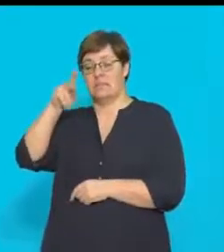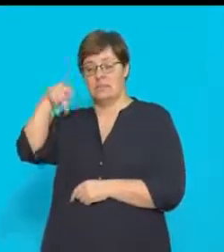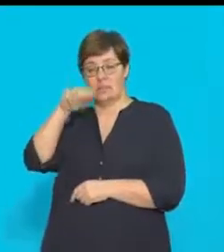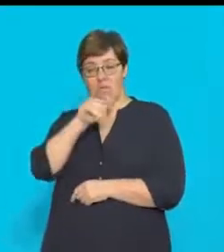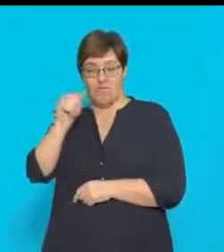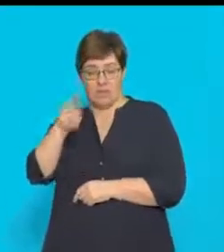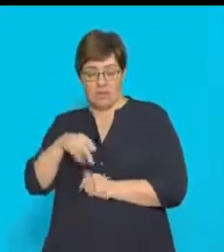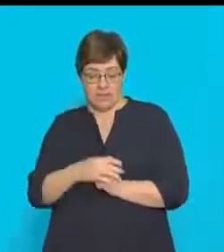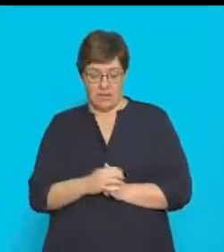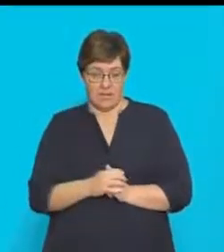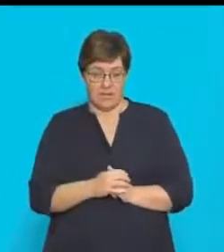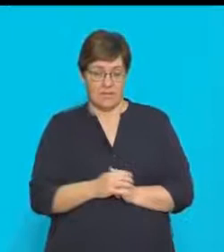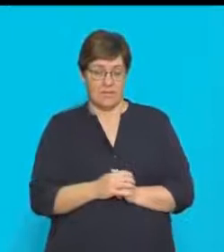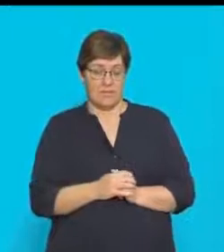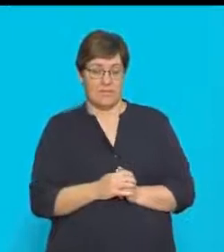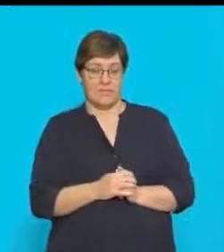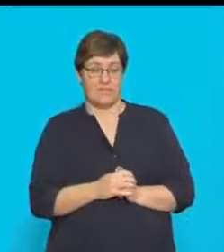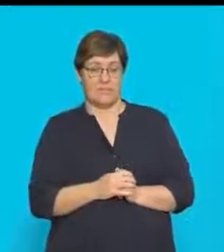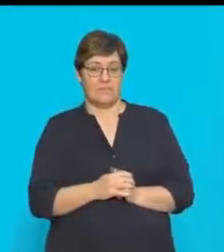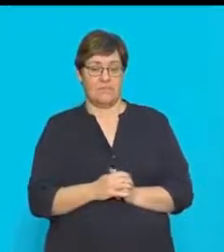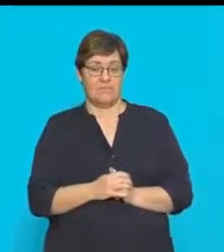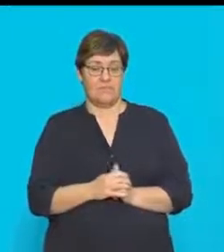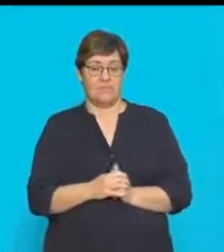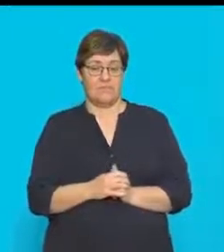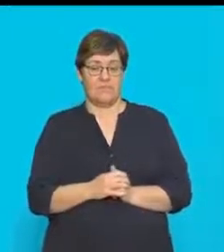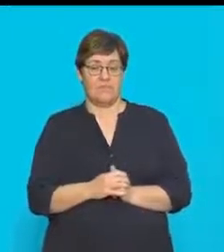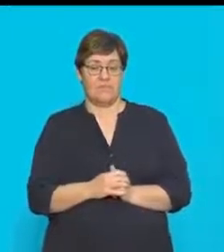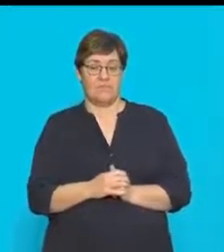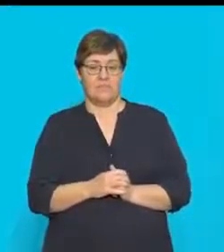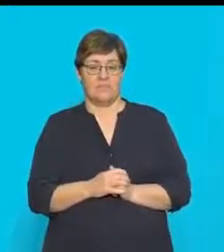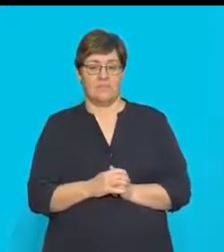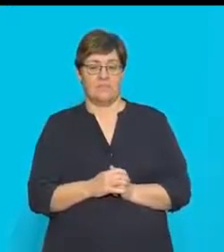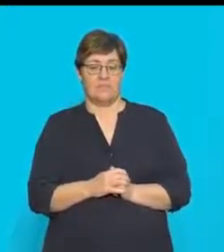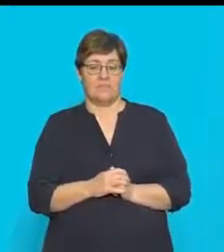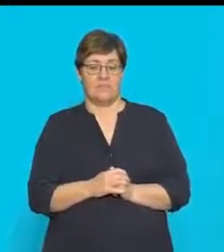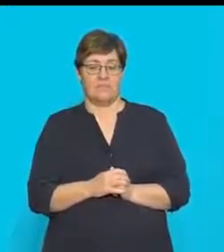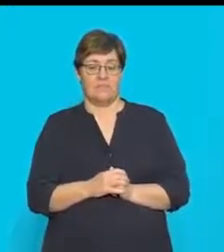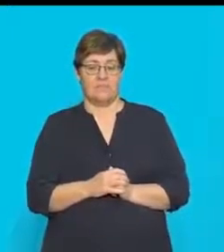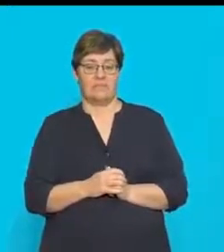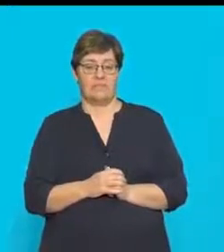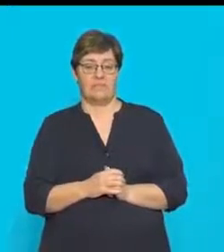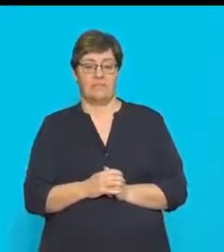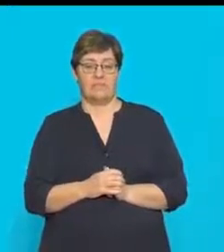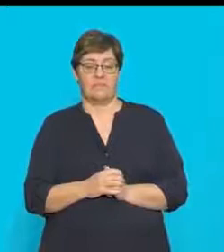pair we're given. And on this side is sine P over P, and that's our full pair we're given.